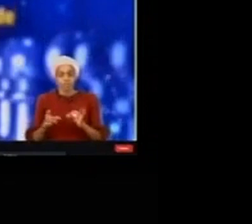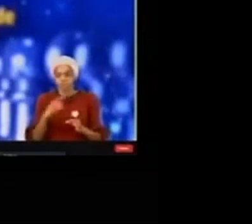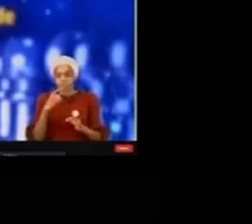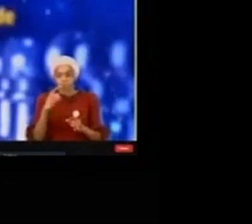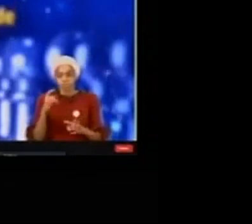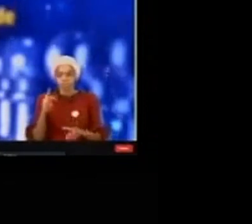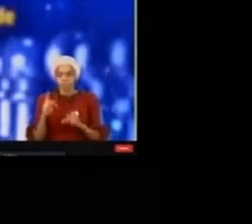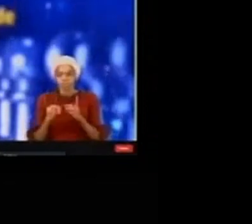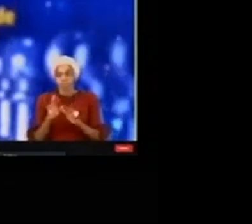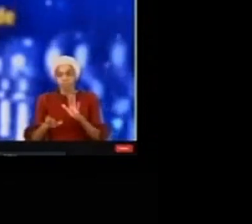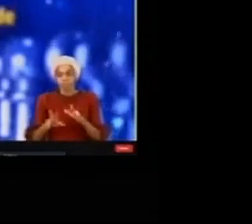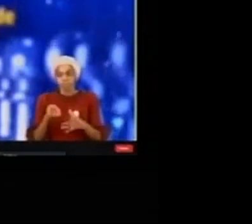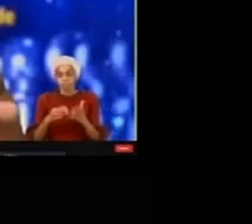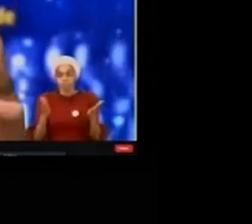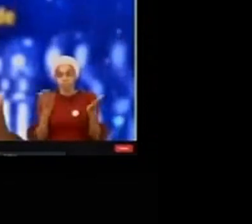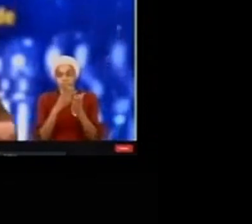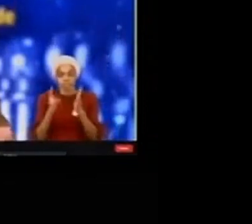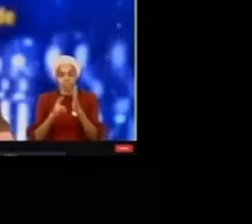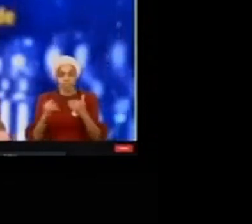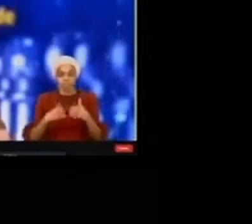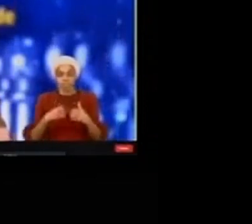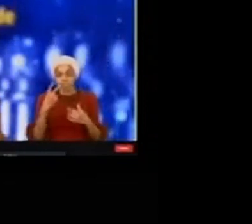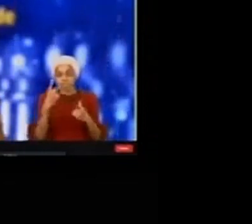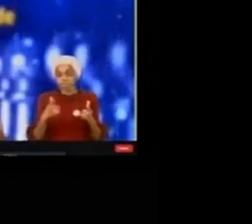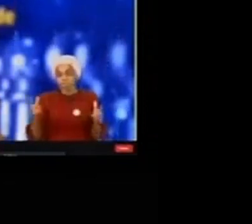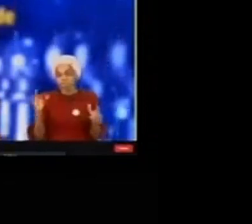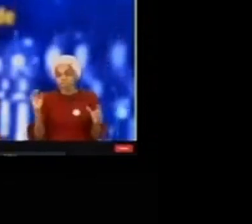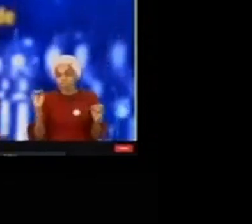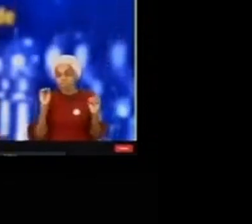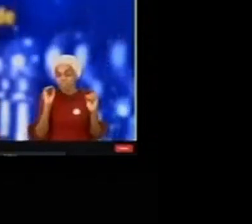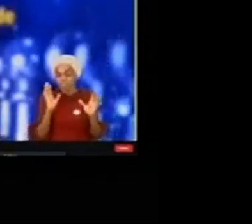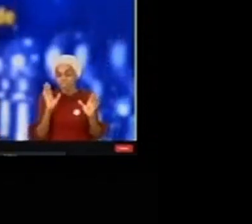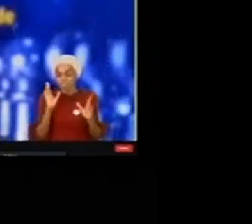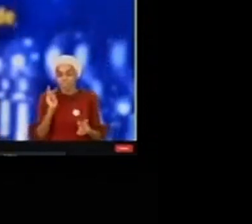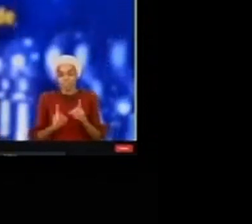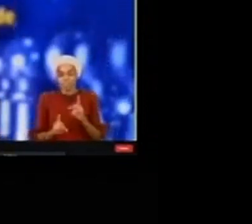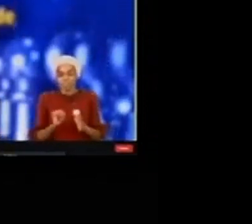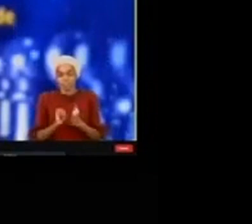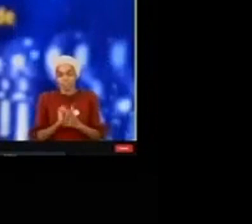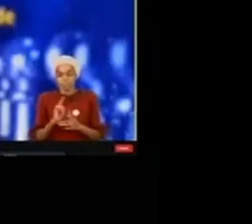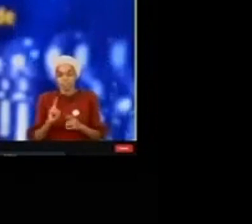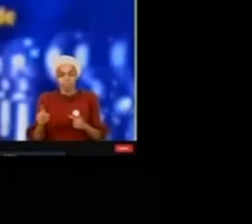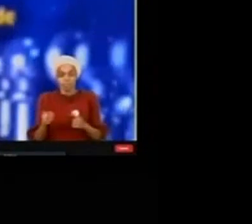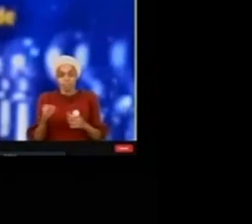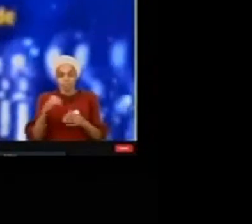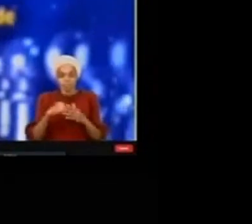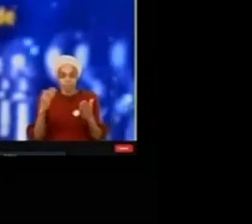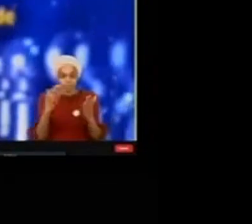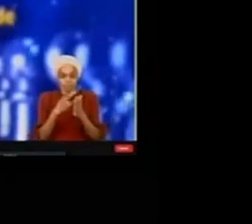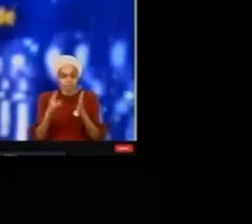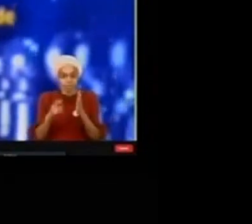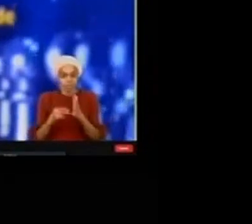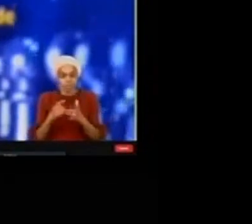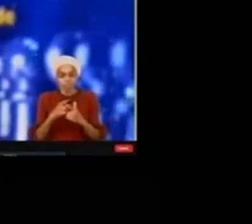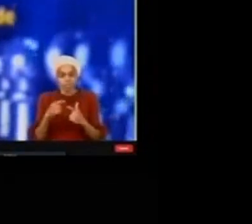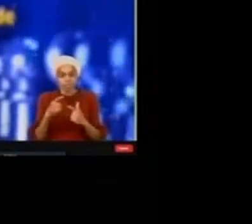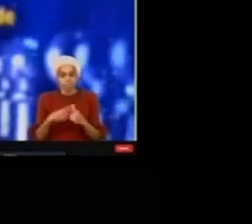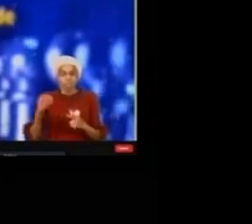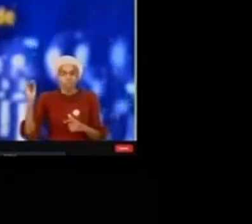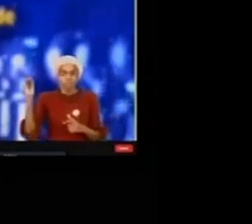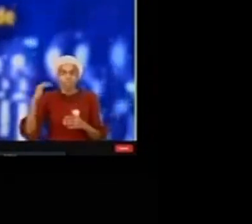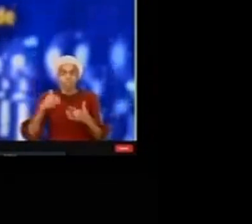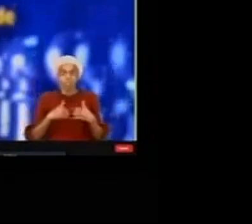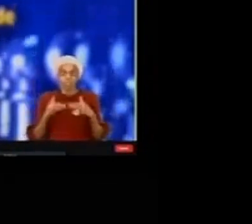walk in darkness have seen a great light. Those who dwell in a land of deep darkness, on them the light has shone.